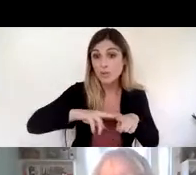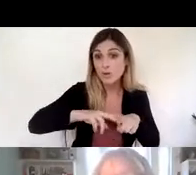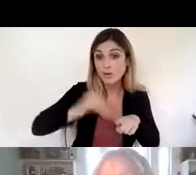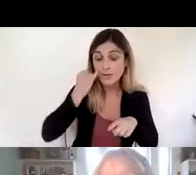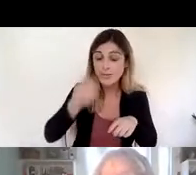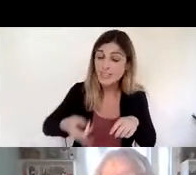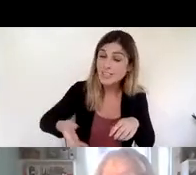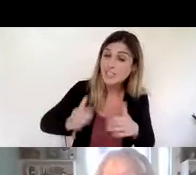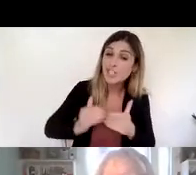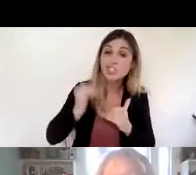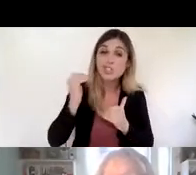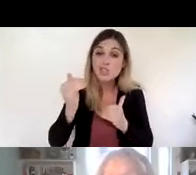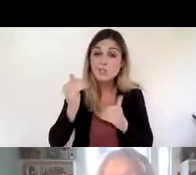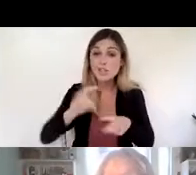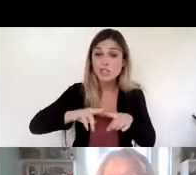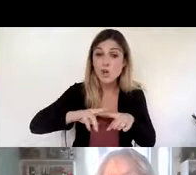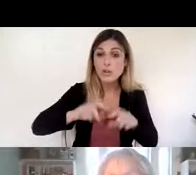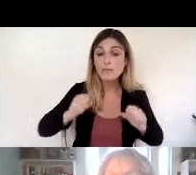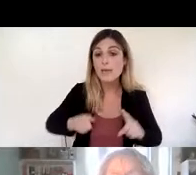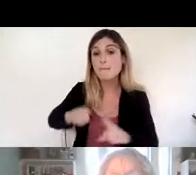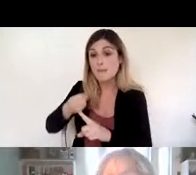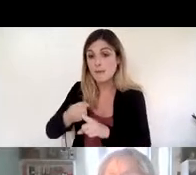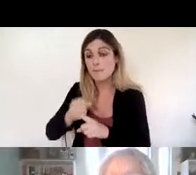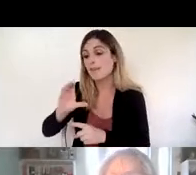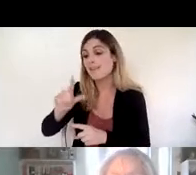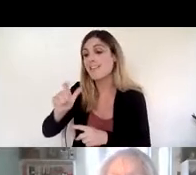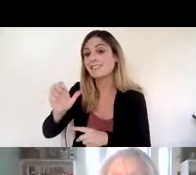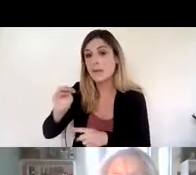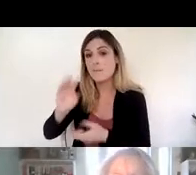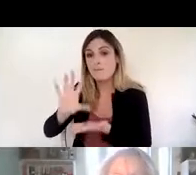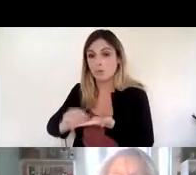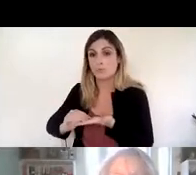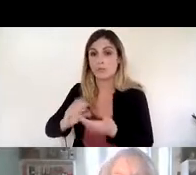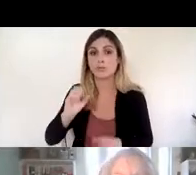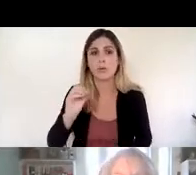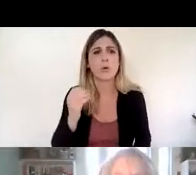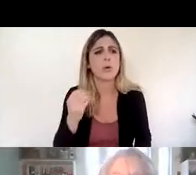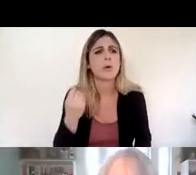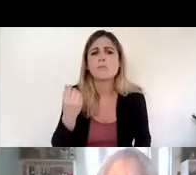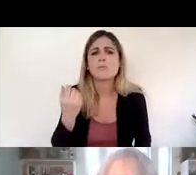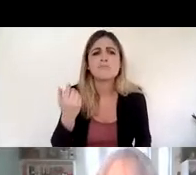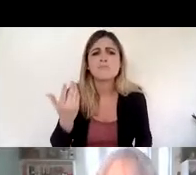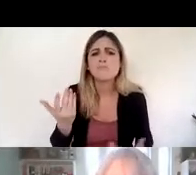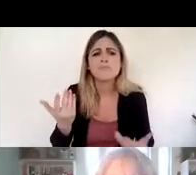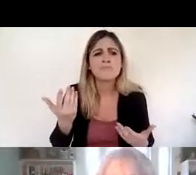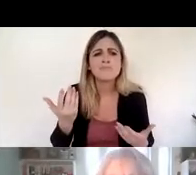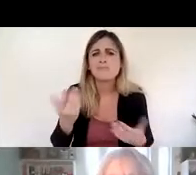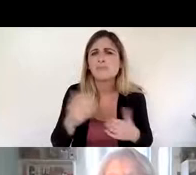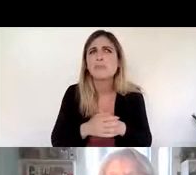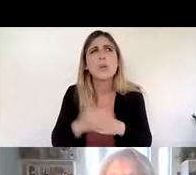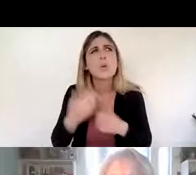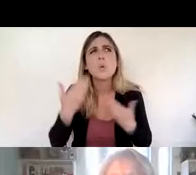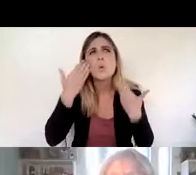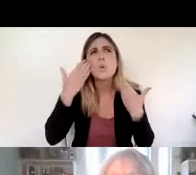it can interfere with calcium reabsorption. We don't really know the true extent of this